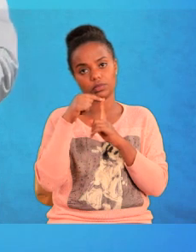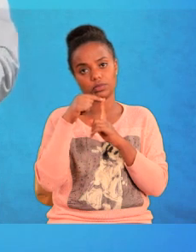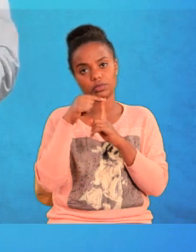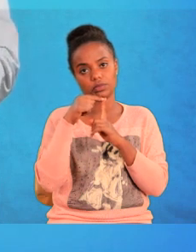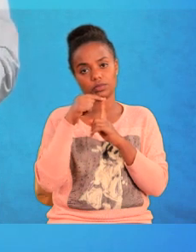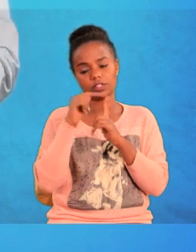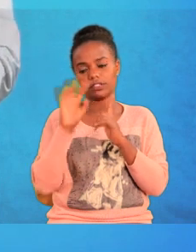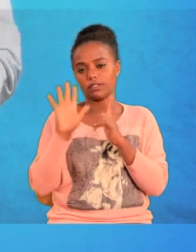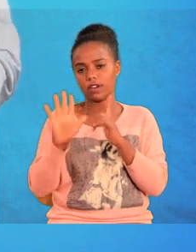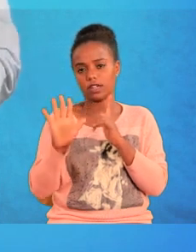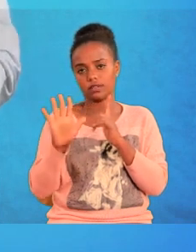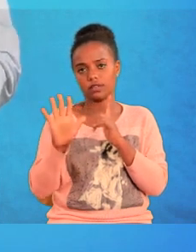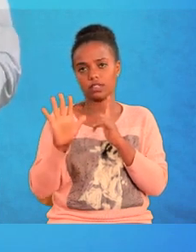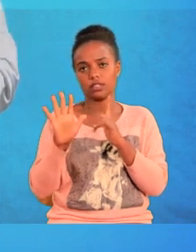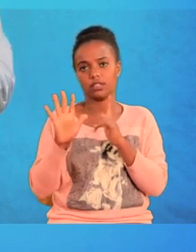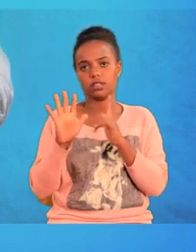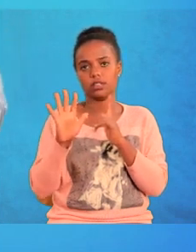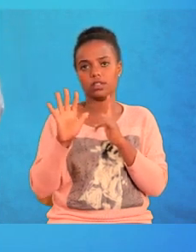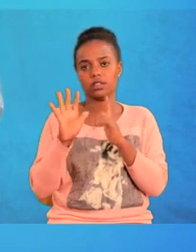5,